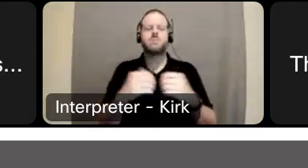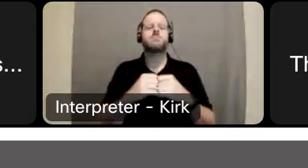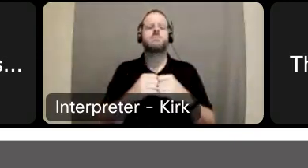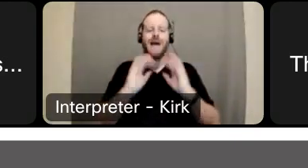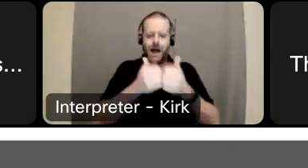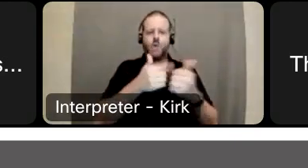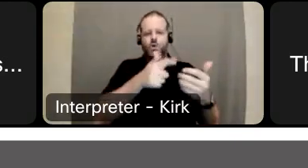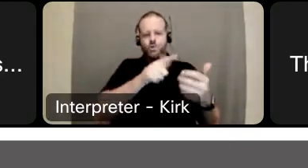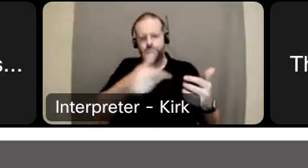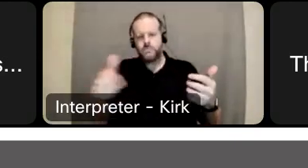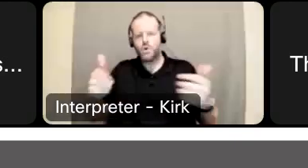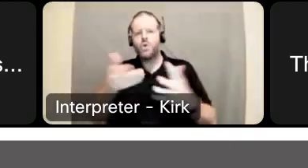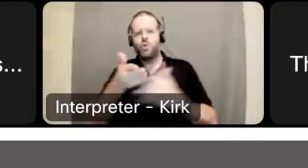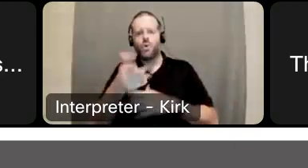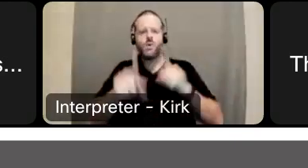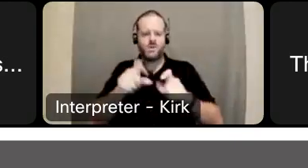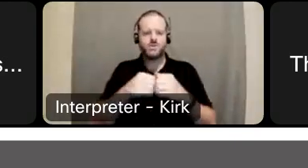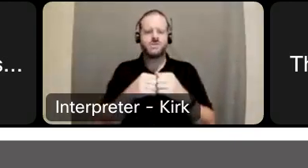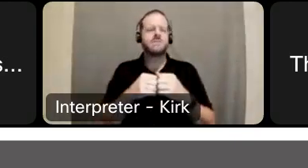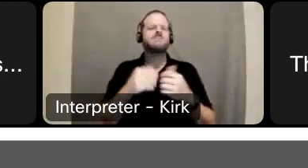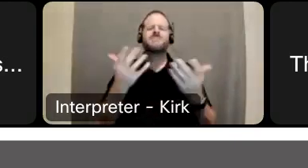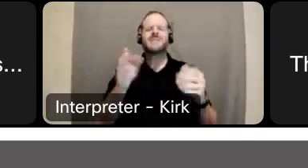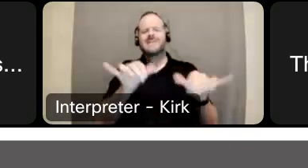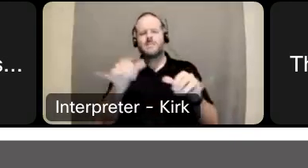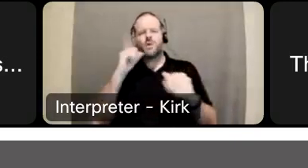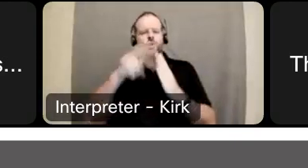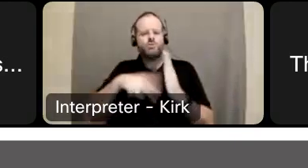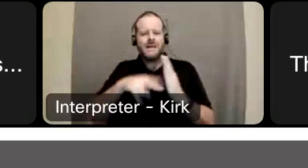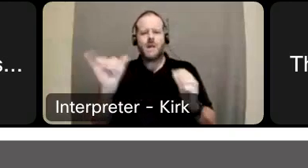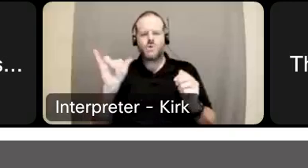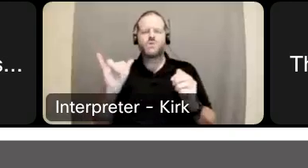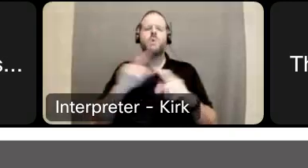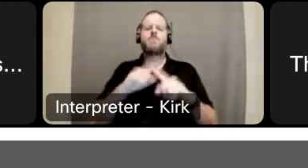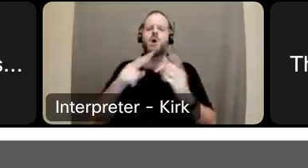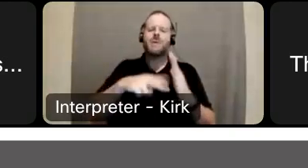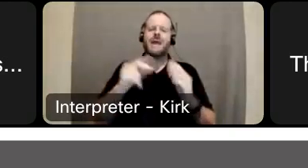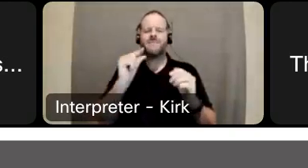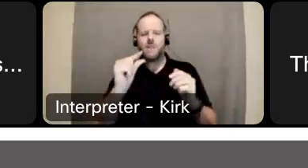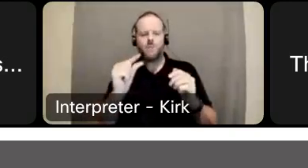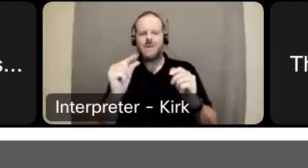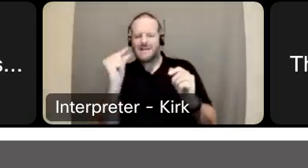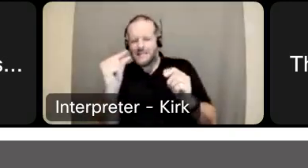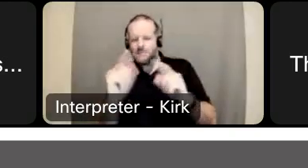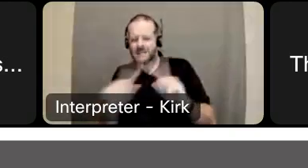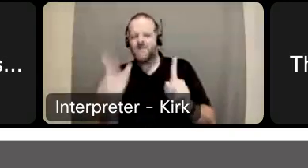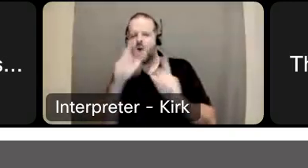through these questions. It's pretty similar for reading as well, but reading has a little bit more nuances, so I share that next. But